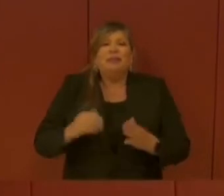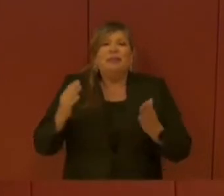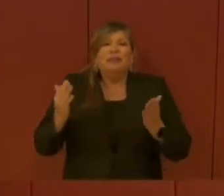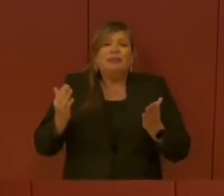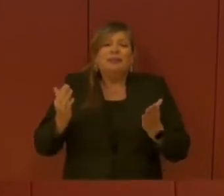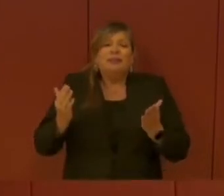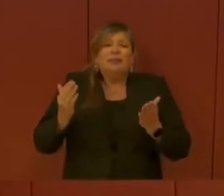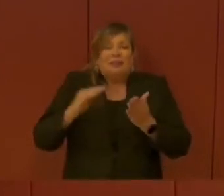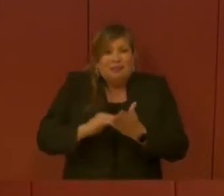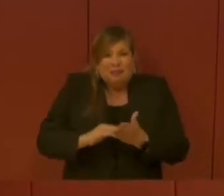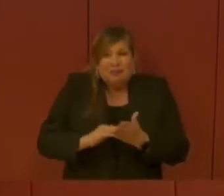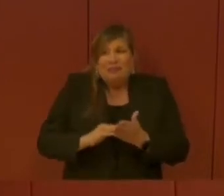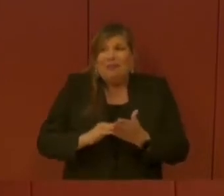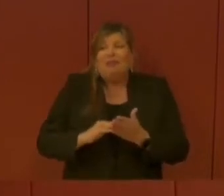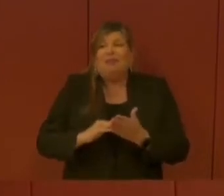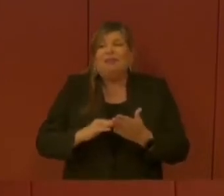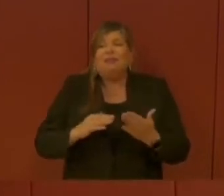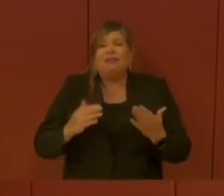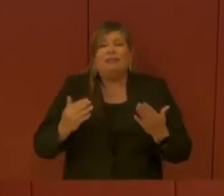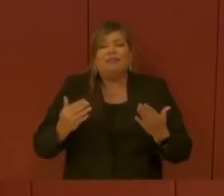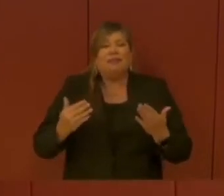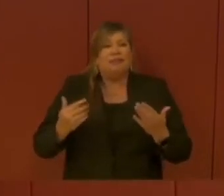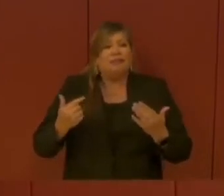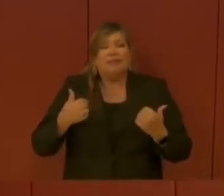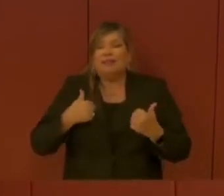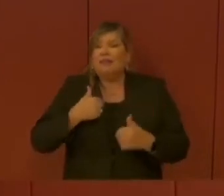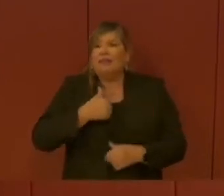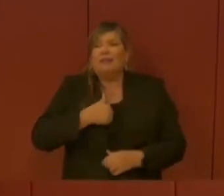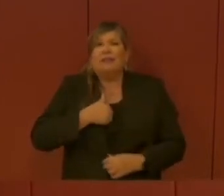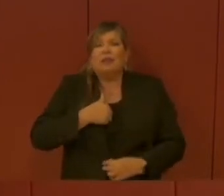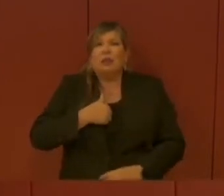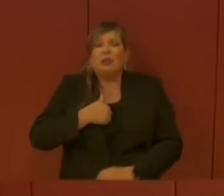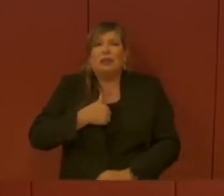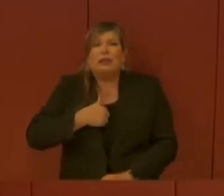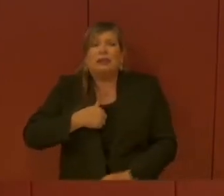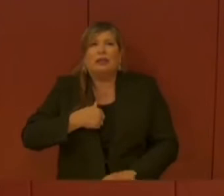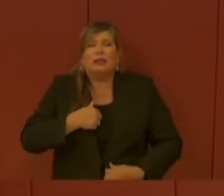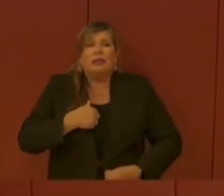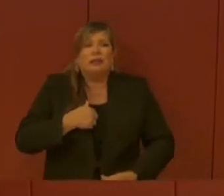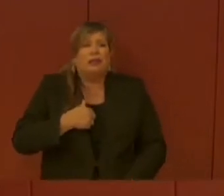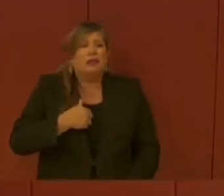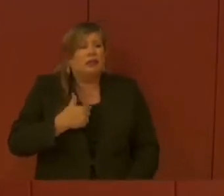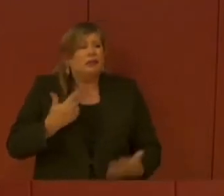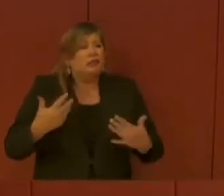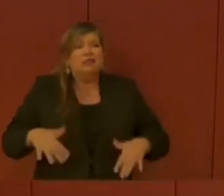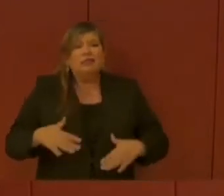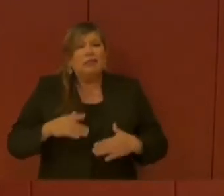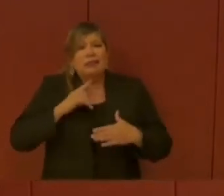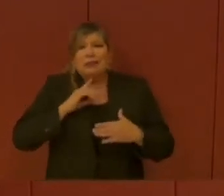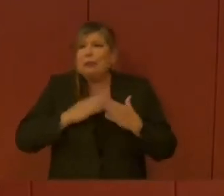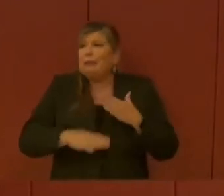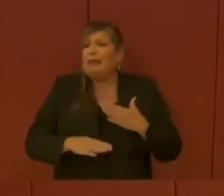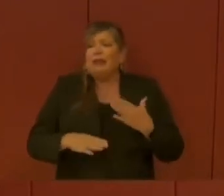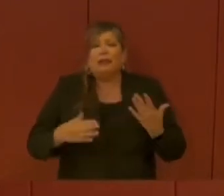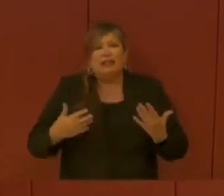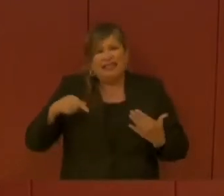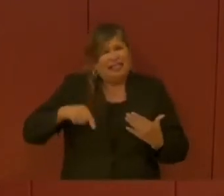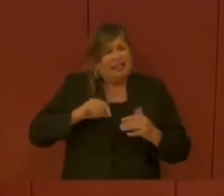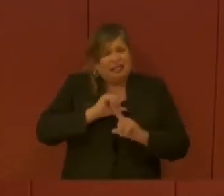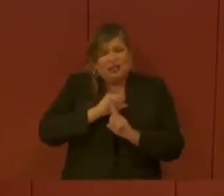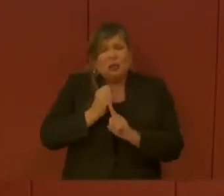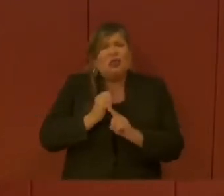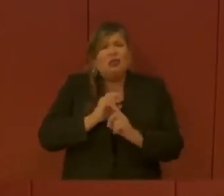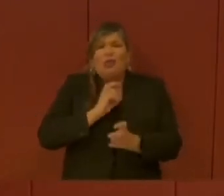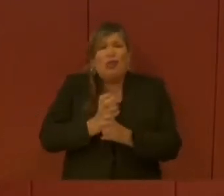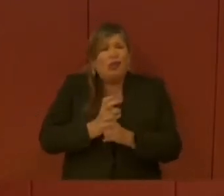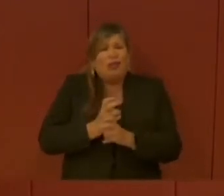My word of the year is humility. I mean, none of this, this is hard, it's stubborn. And as we're